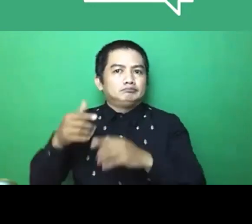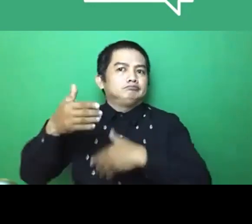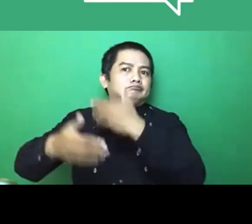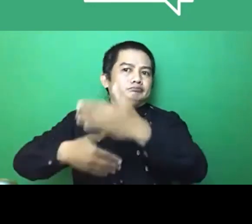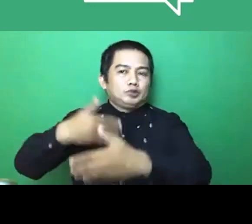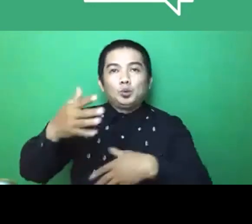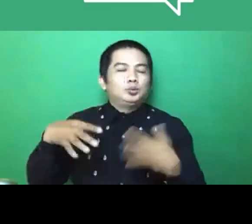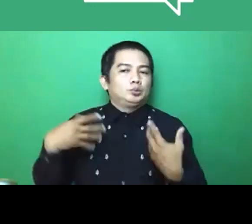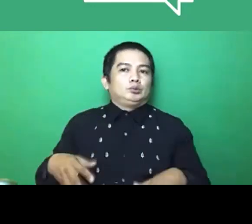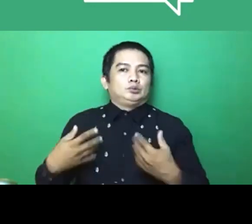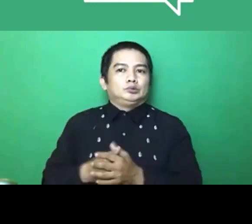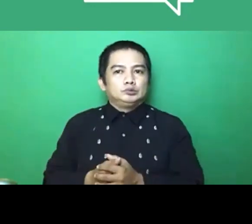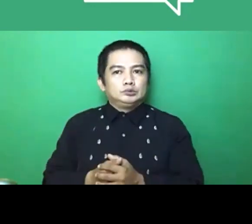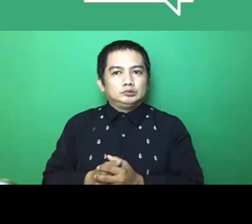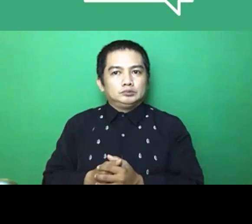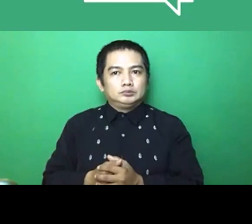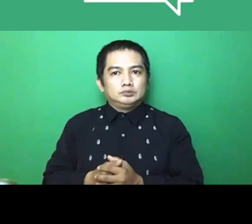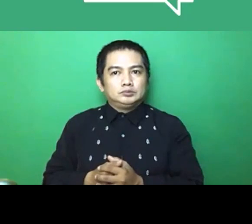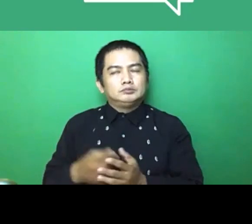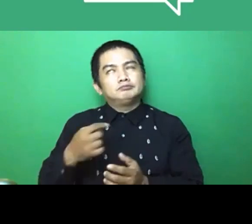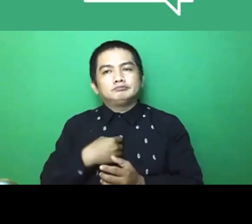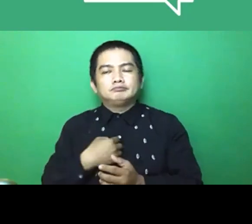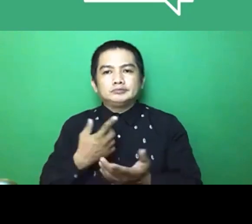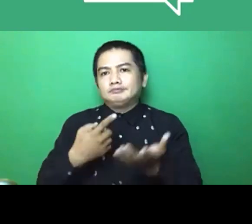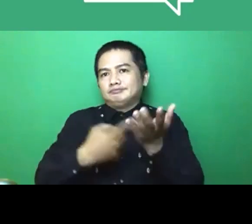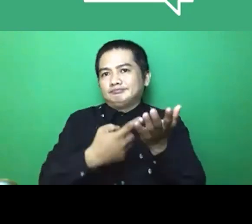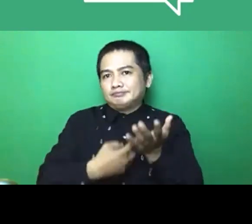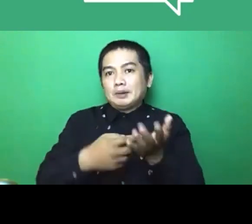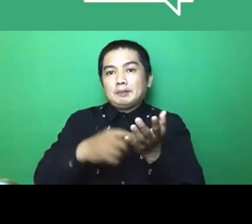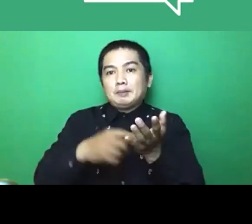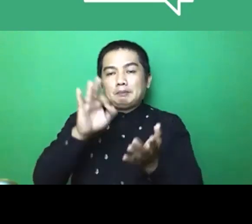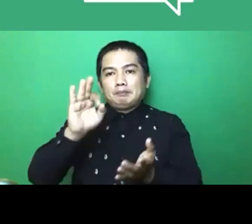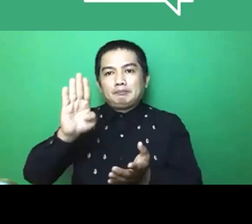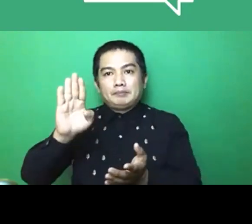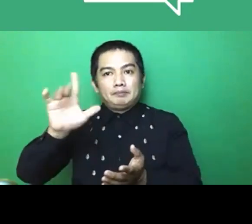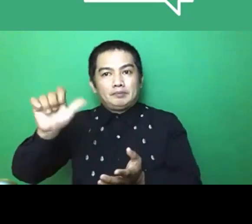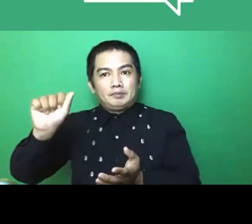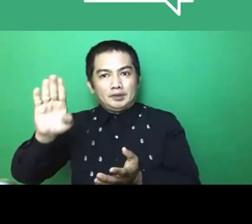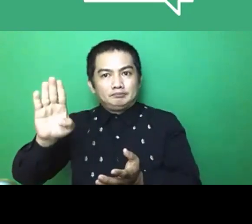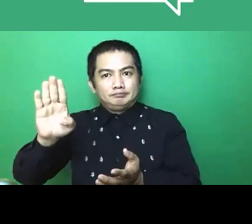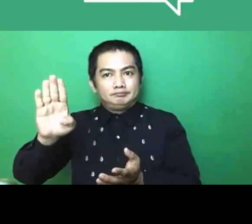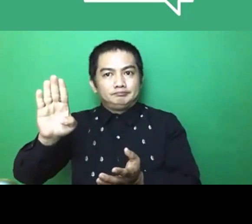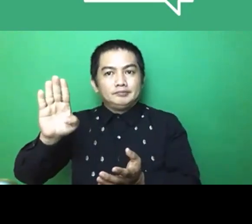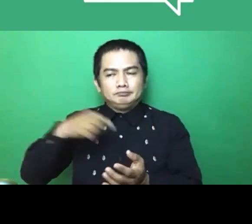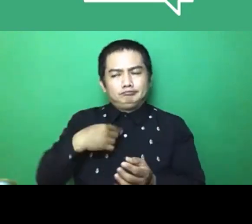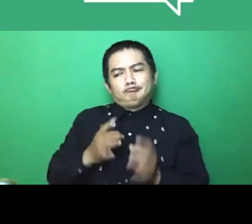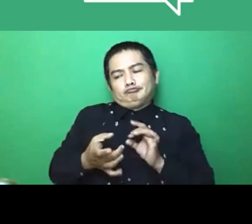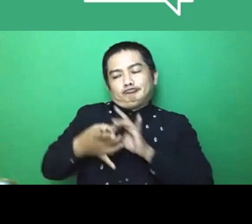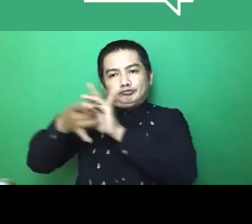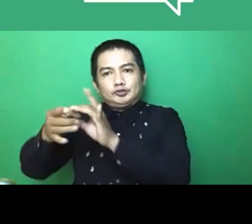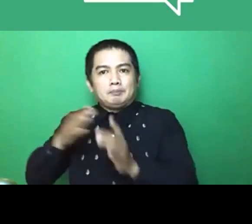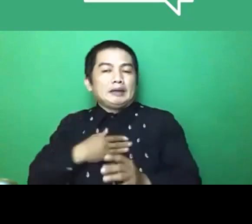wow. That's why I quite like the discussion on Fab Labs, because it's very close to my experience.